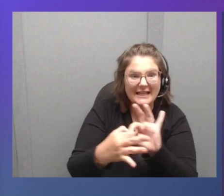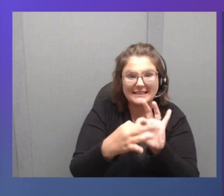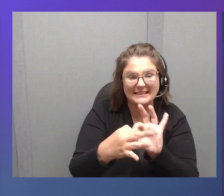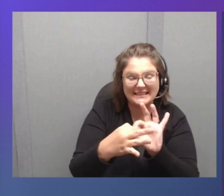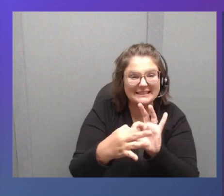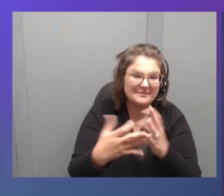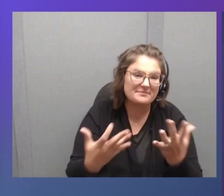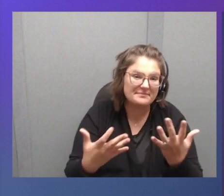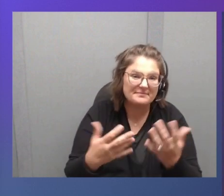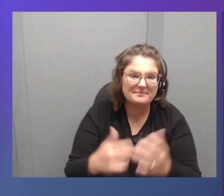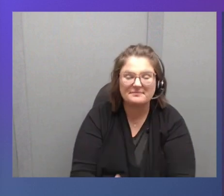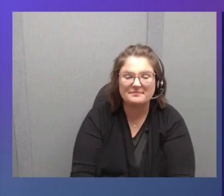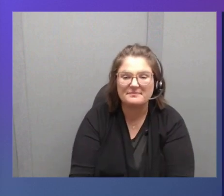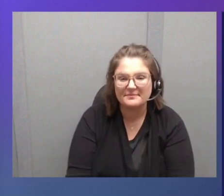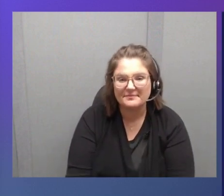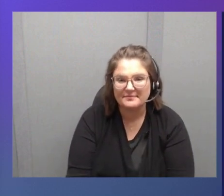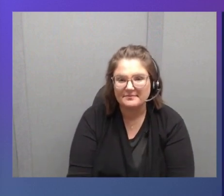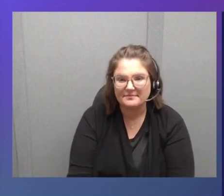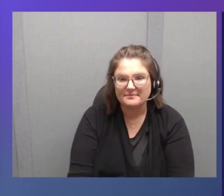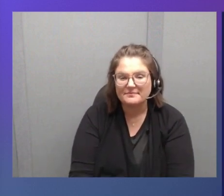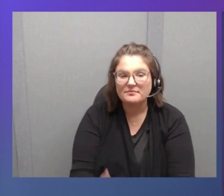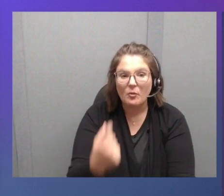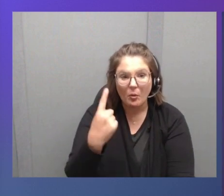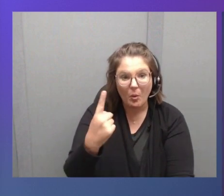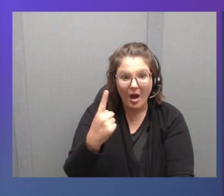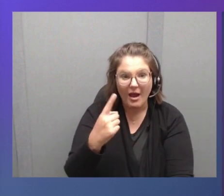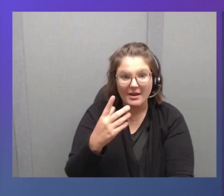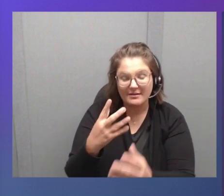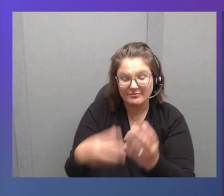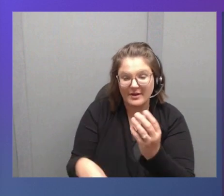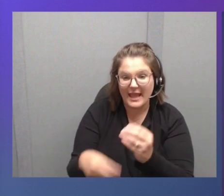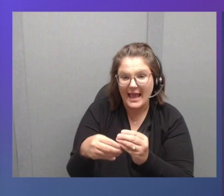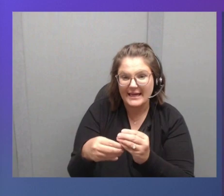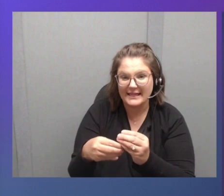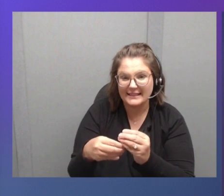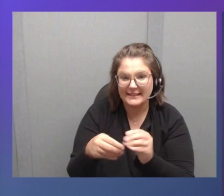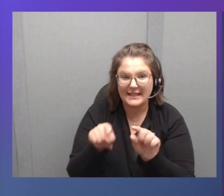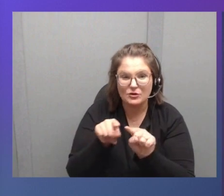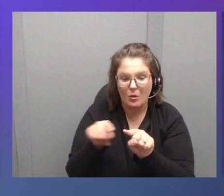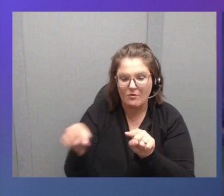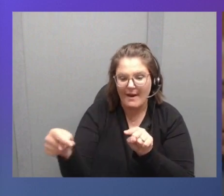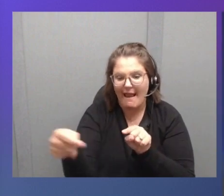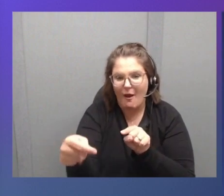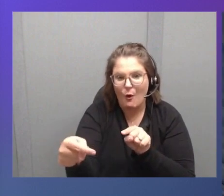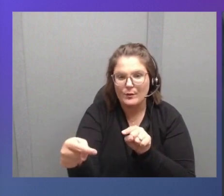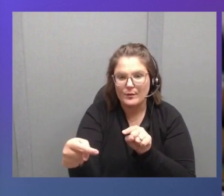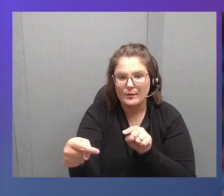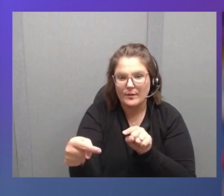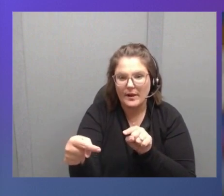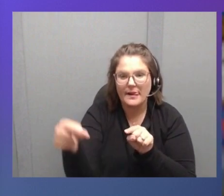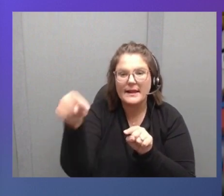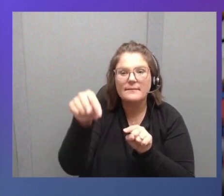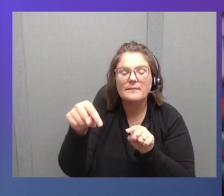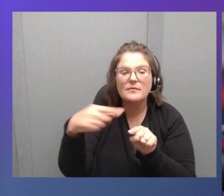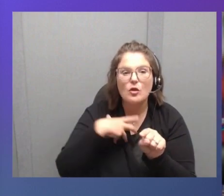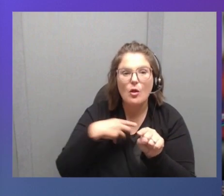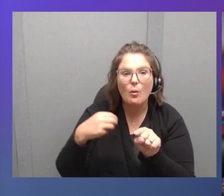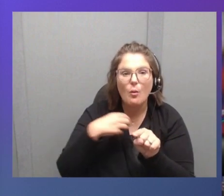There you go. So that's one device we put in there. Yes. Again, going around the top here, we have this ultra wideband